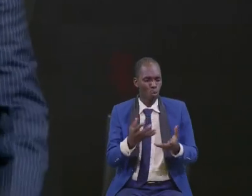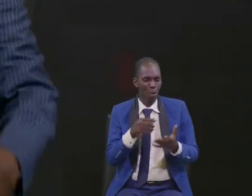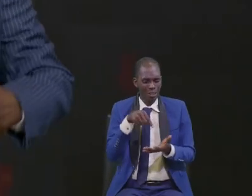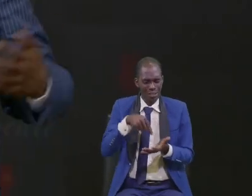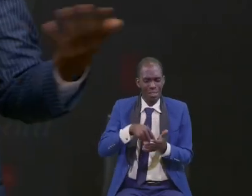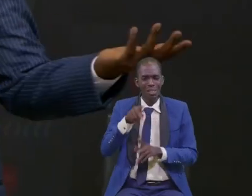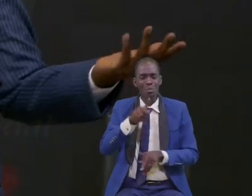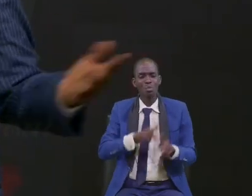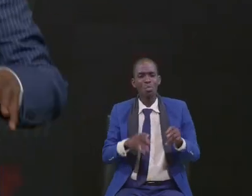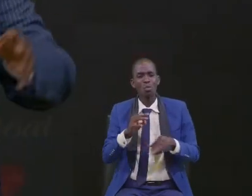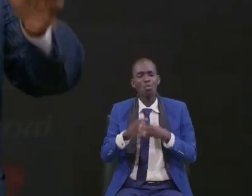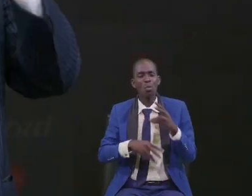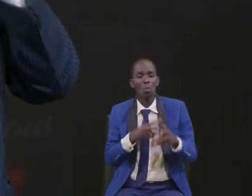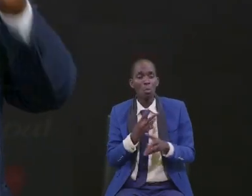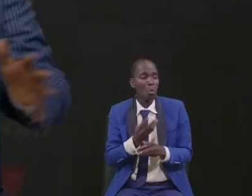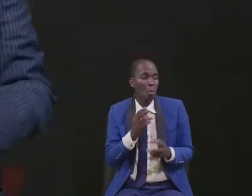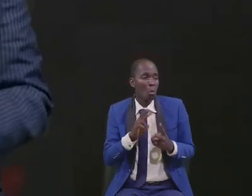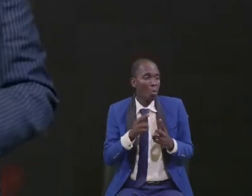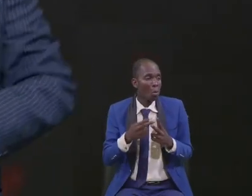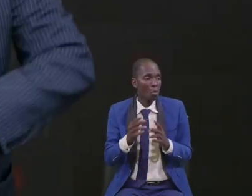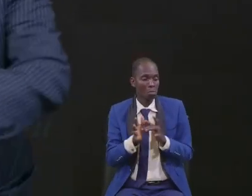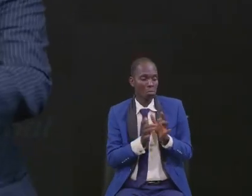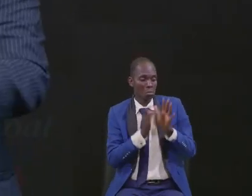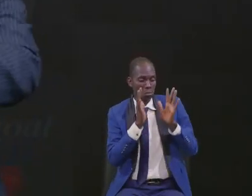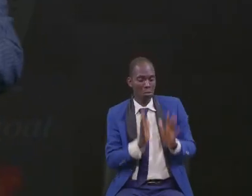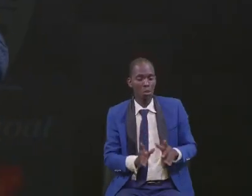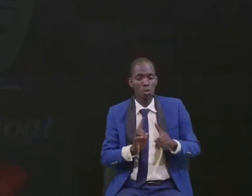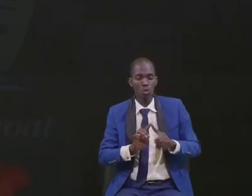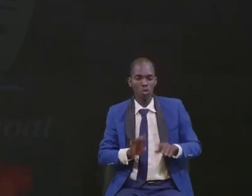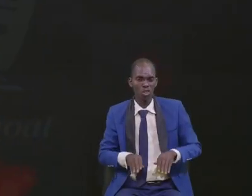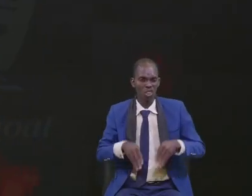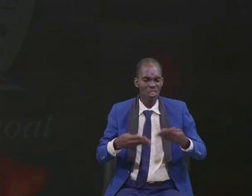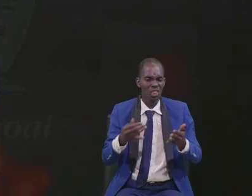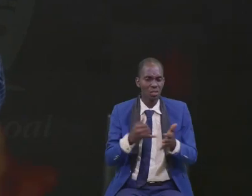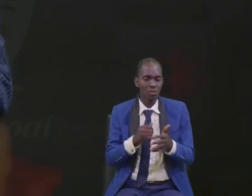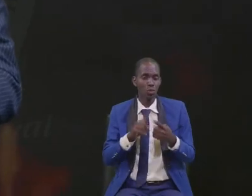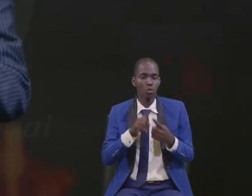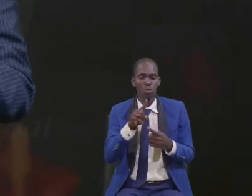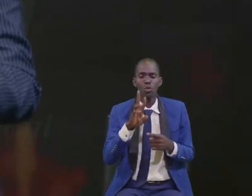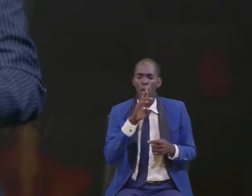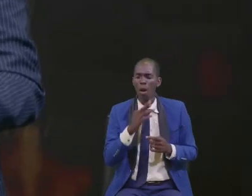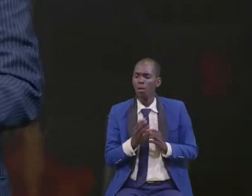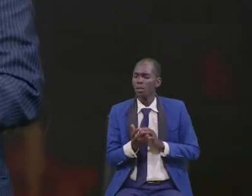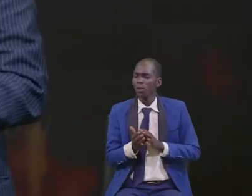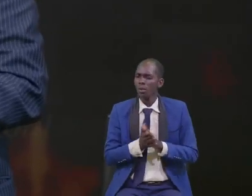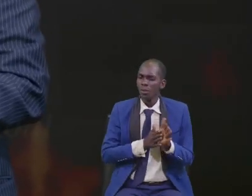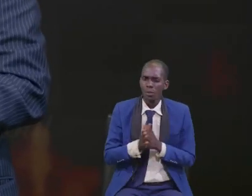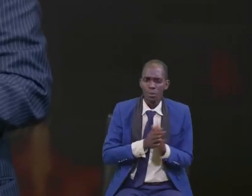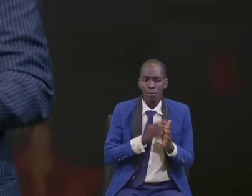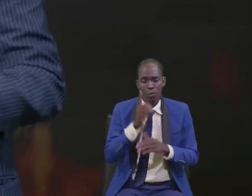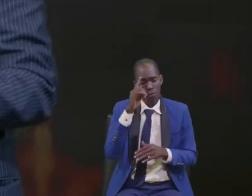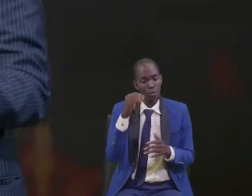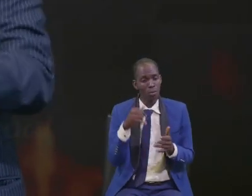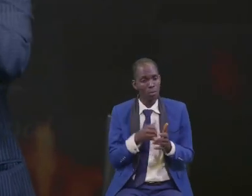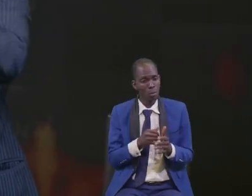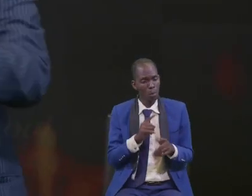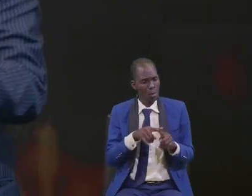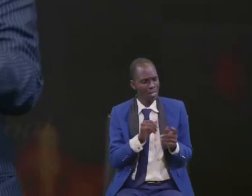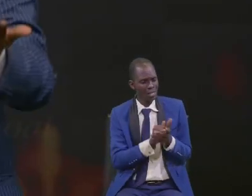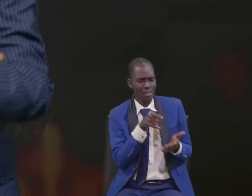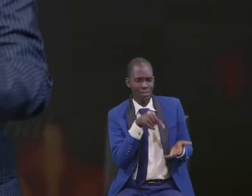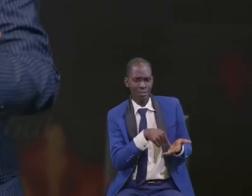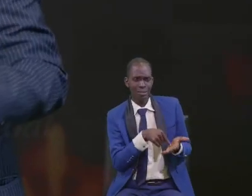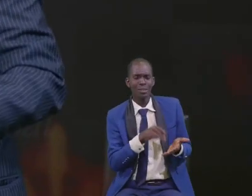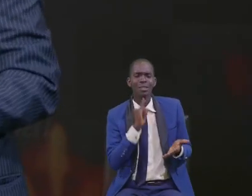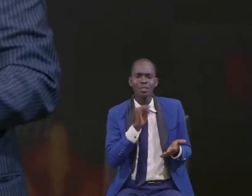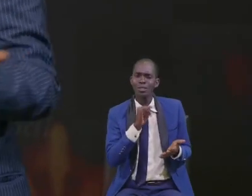the world, or even Christians, to give you by all means, and you are passionate for it. It's not the kingdom of God. It's not the